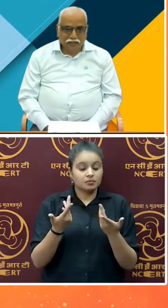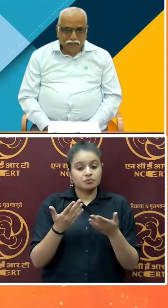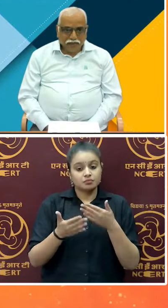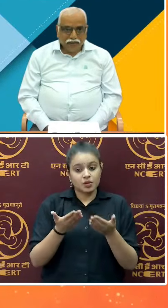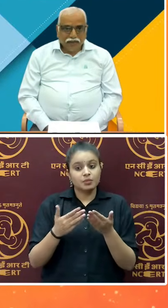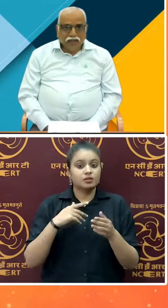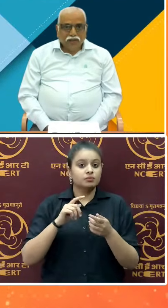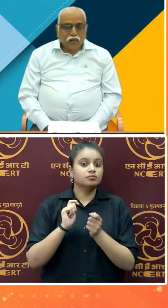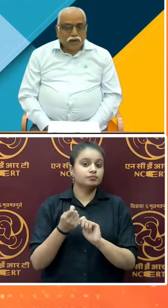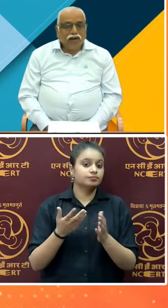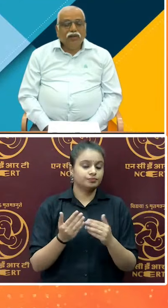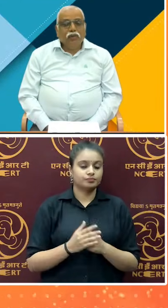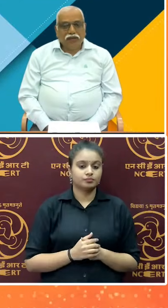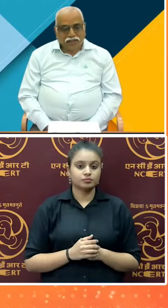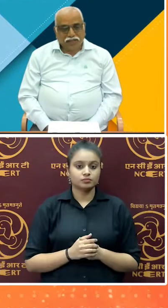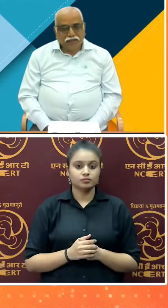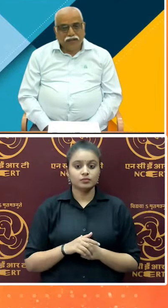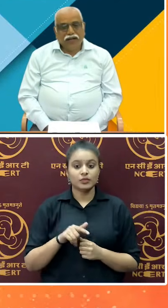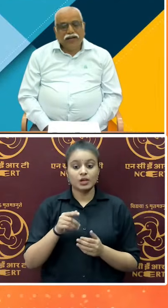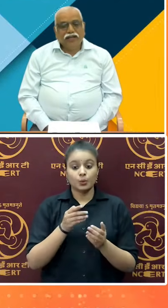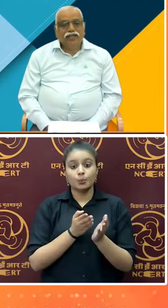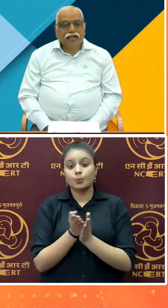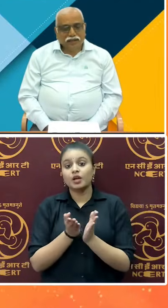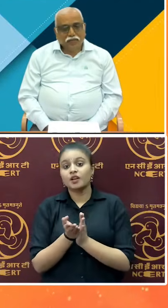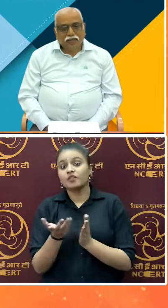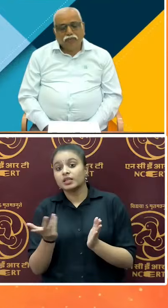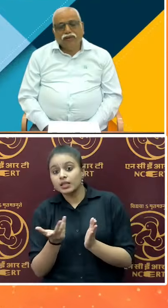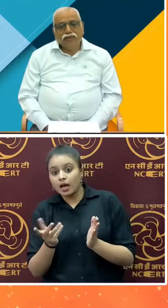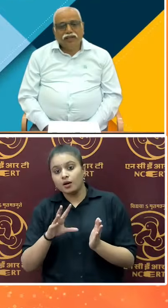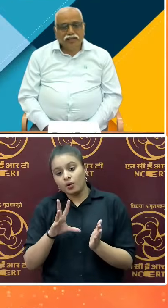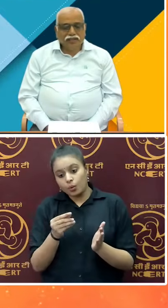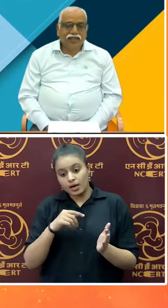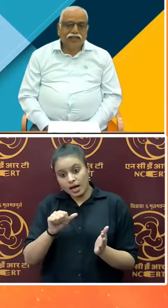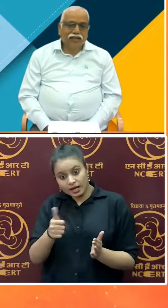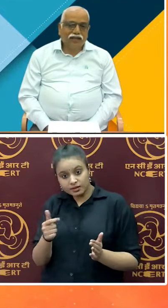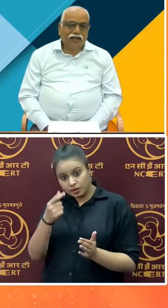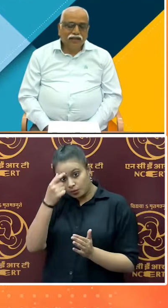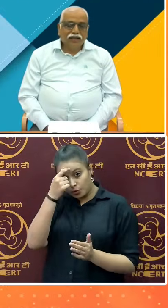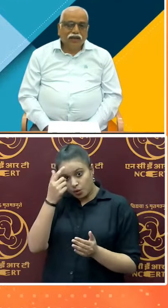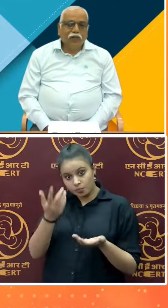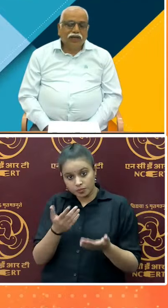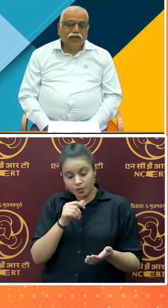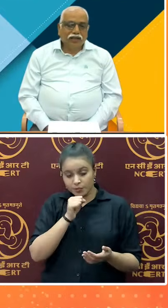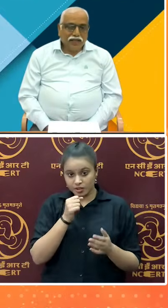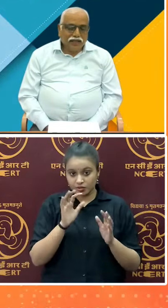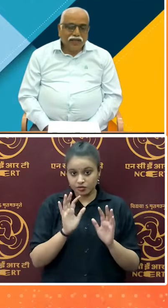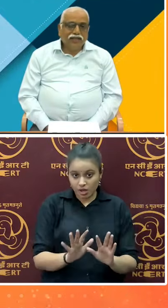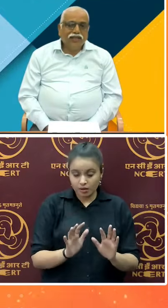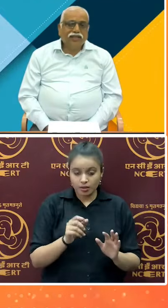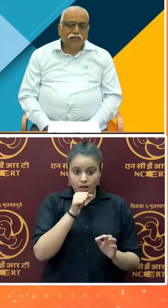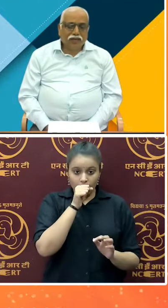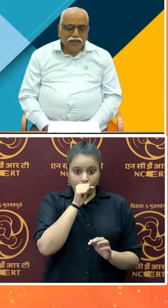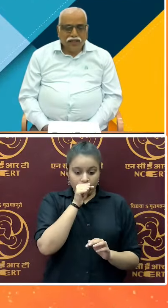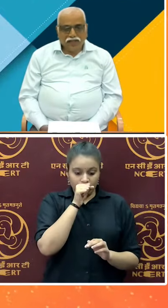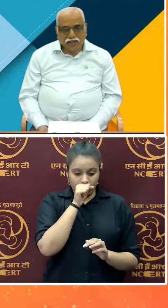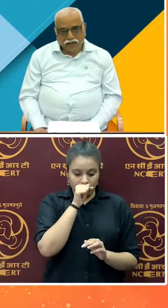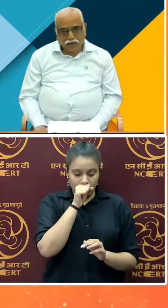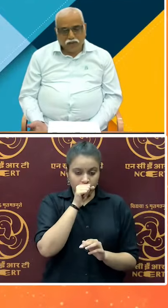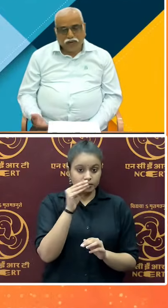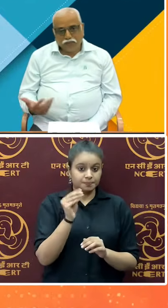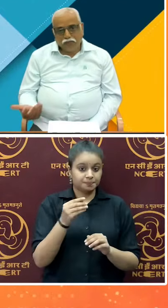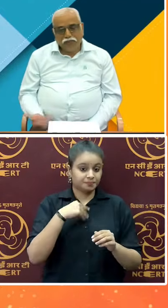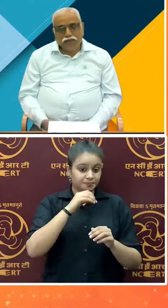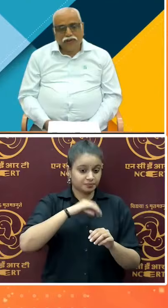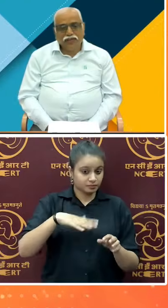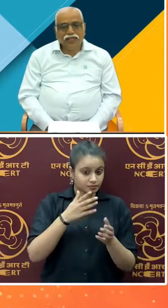set in. So what are the ways? And there is another problem with this is that it is in some teenage